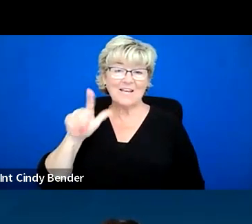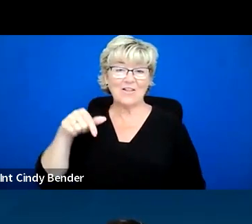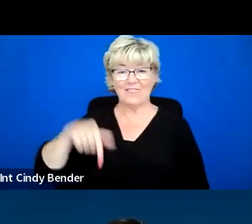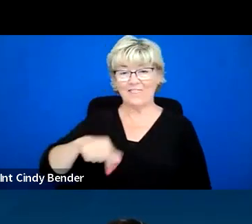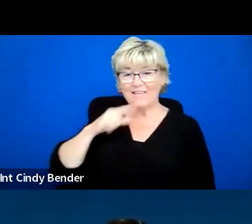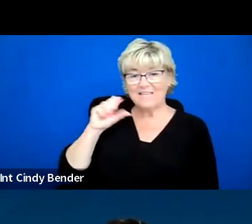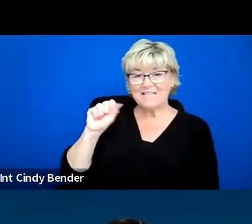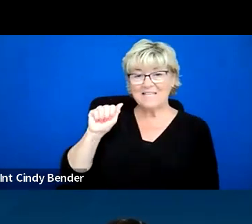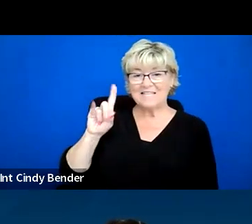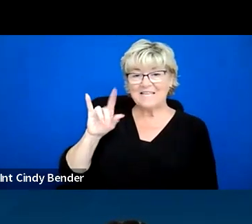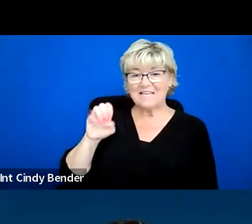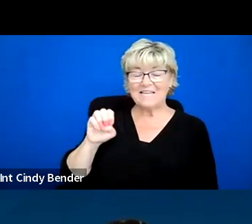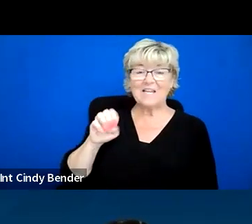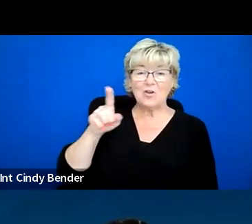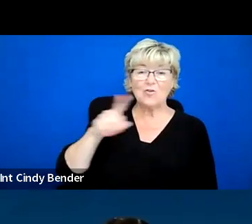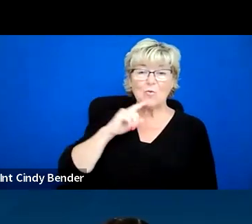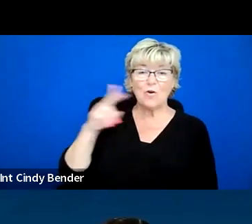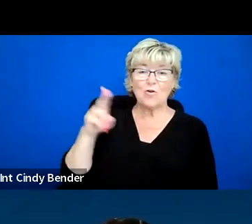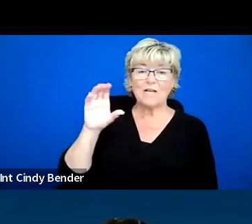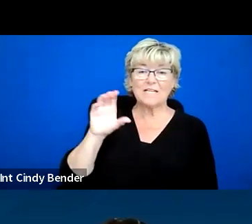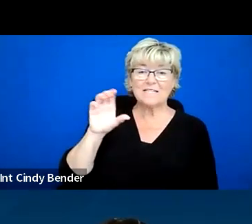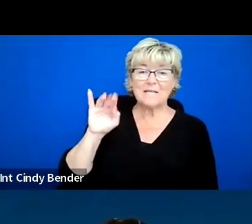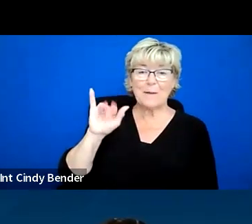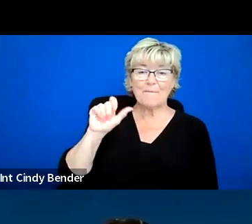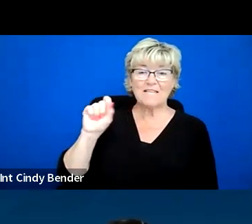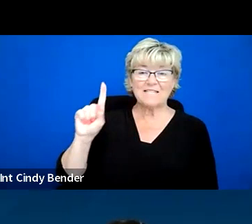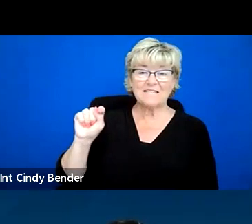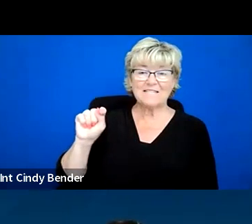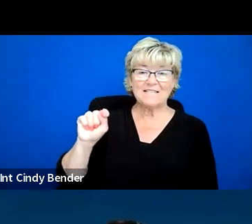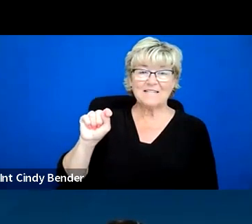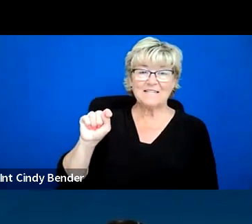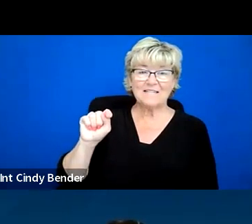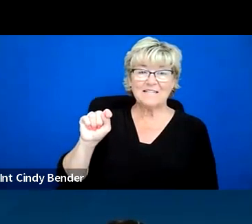that CMIST. Using that CMIST